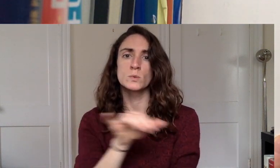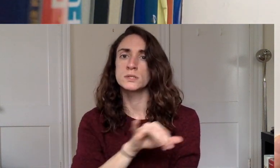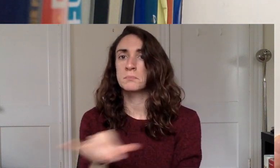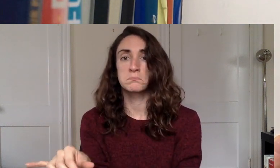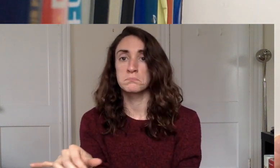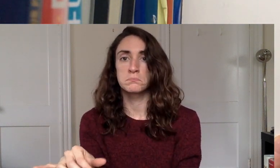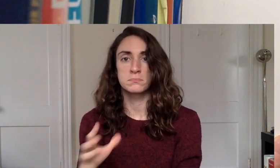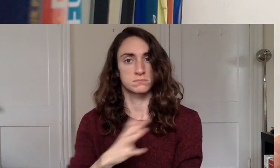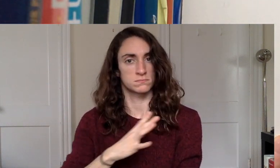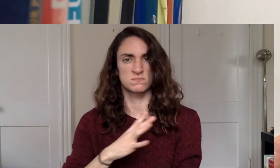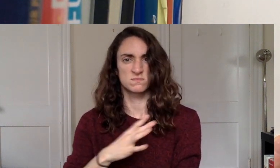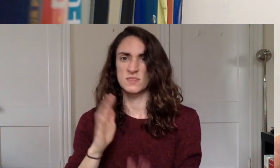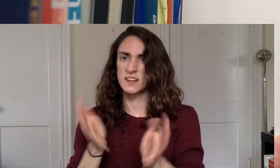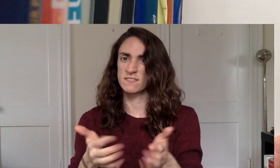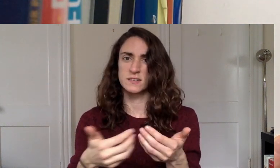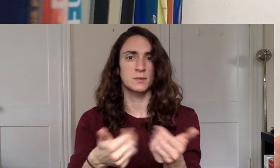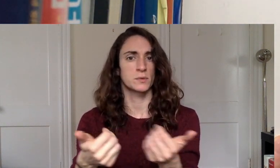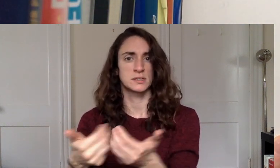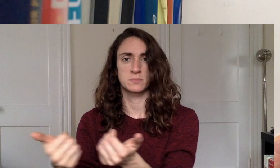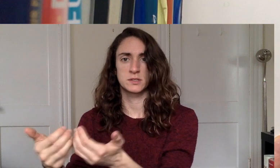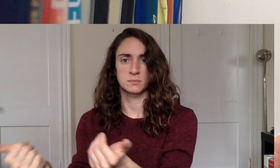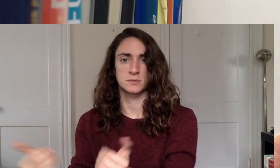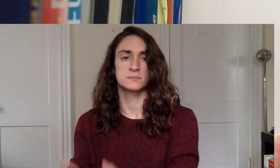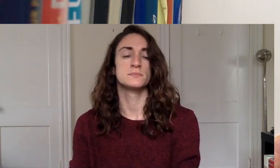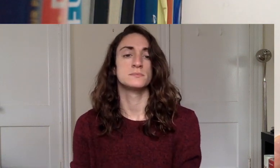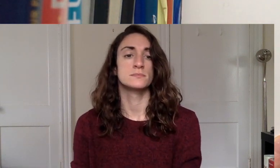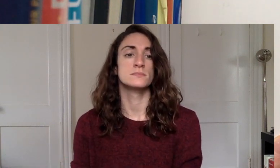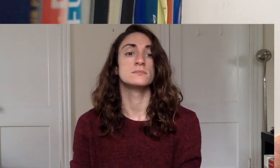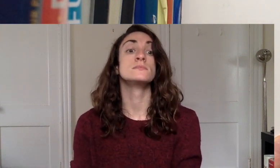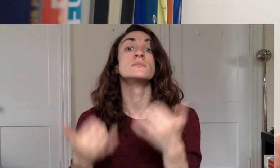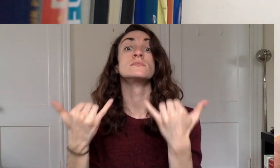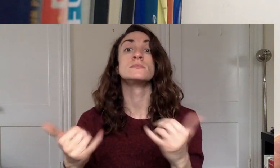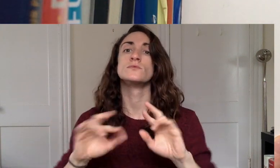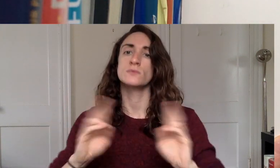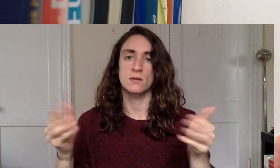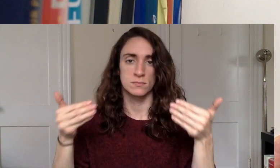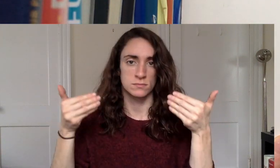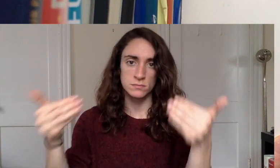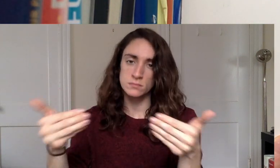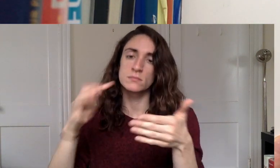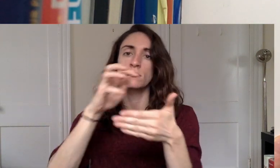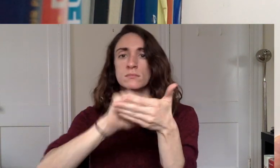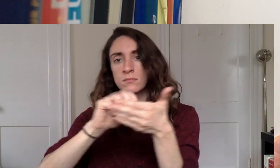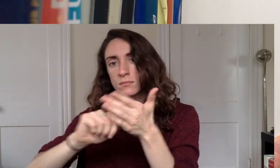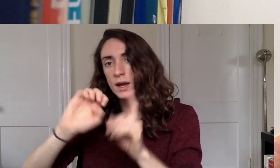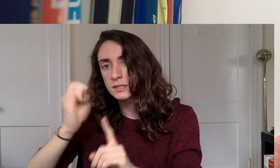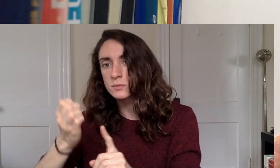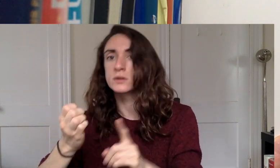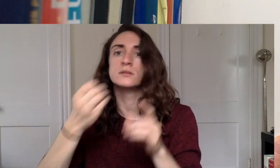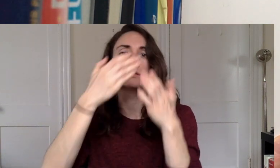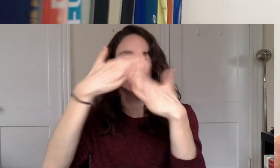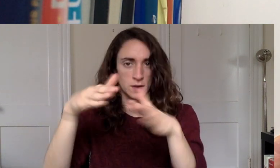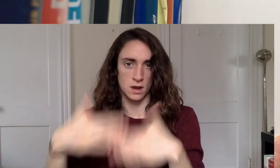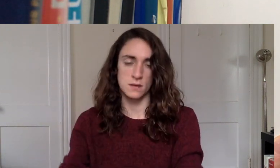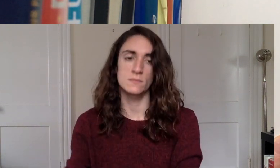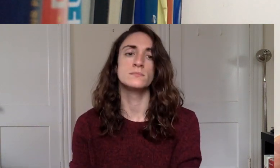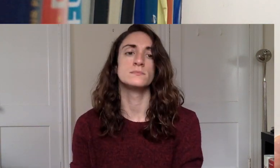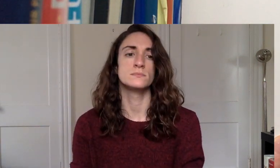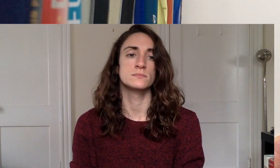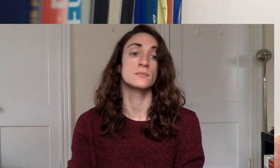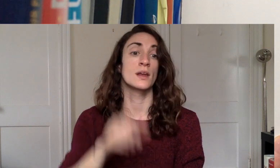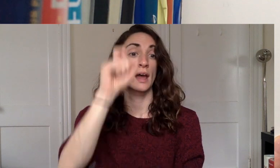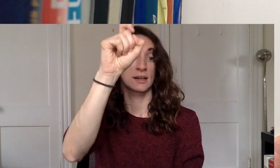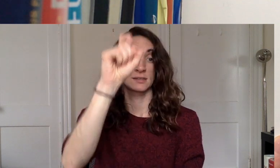In the denominator, you can see that none of those terms have the same base. Y, m, and x are all different, so for this step, those will all stay just as they are.